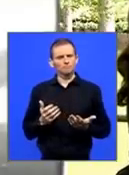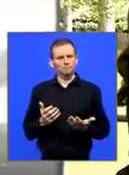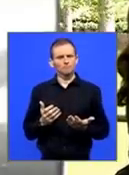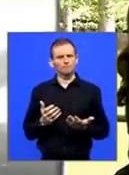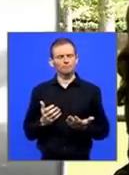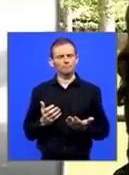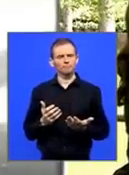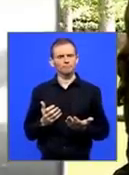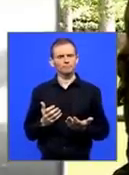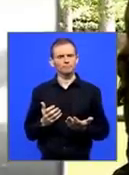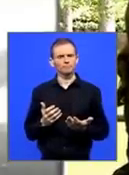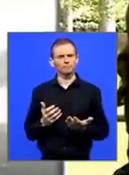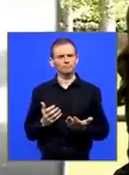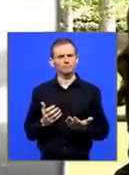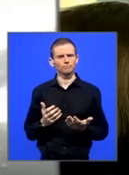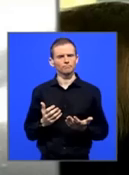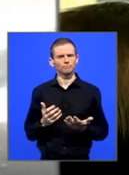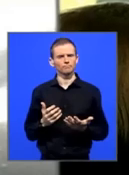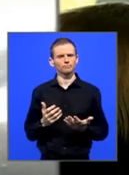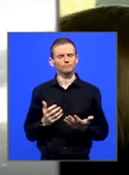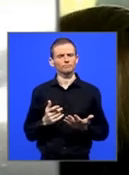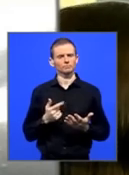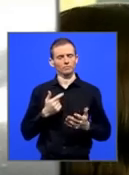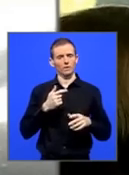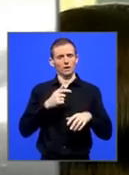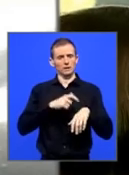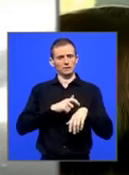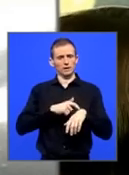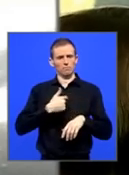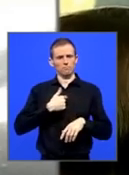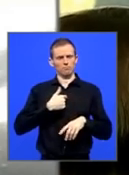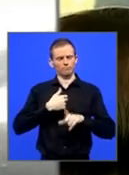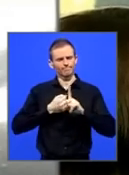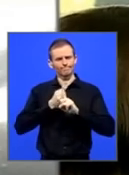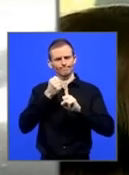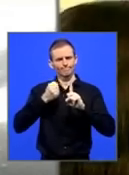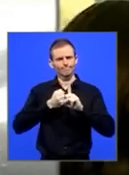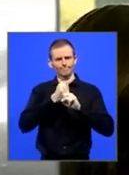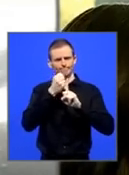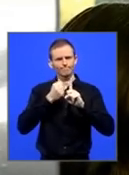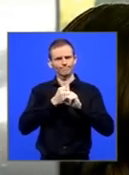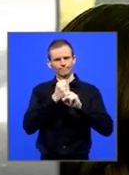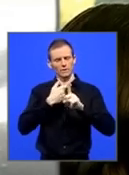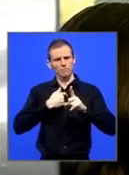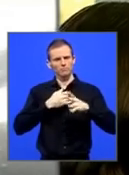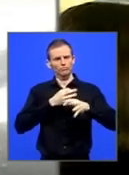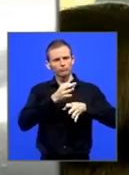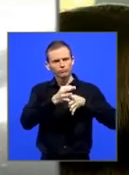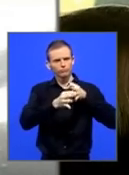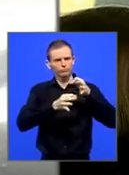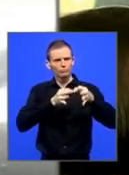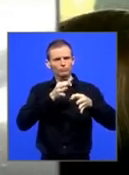I explained all the things, all the struggle of Timor-Leste, and I was so honored to